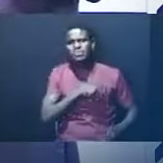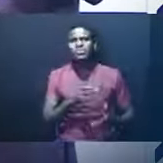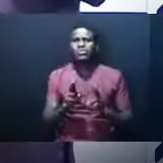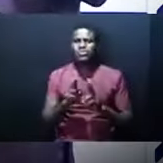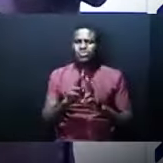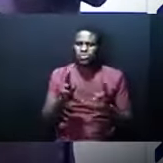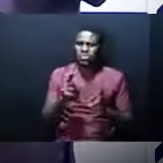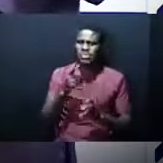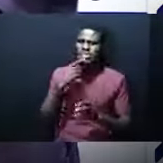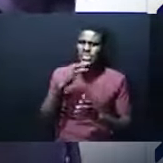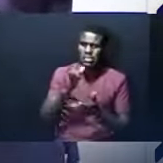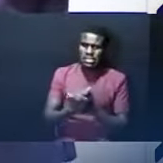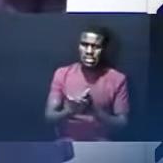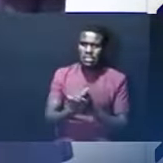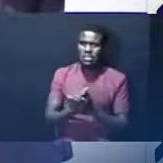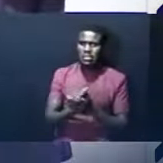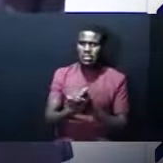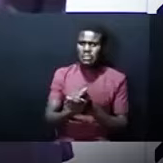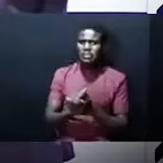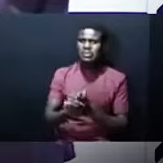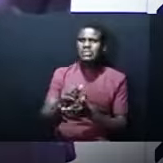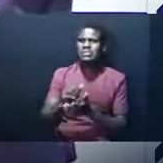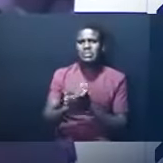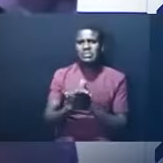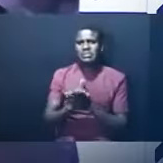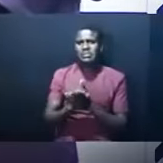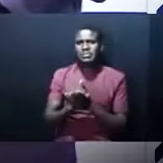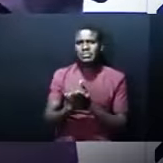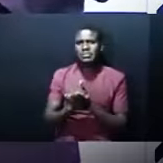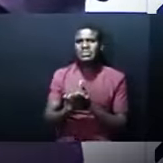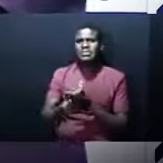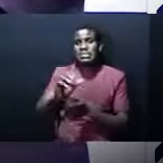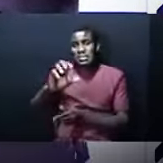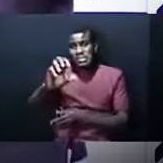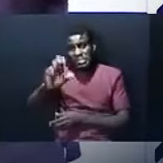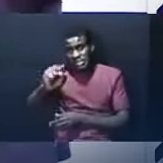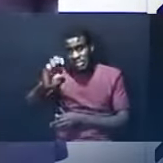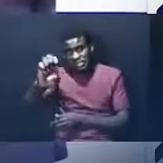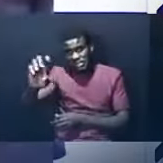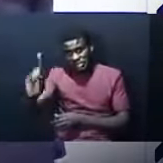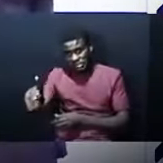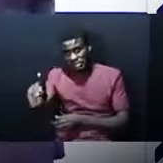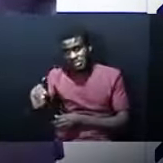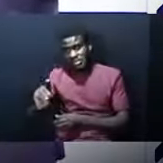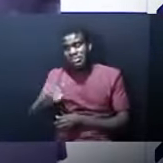though this seed may be in the hidden man, so it is hidden.